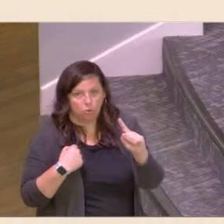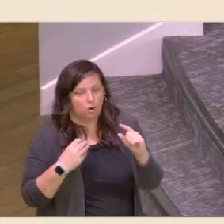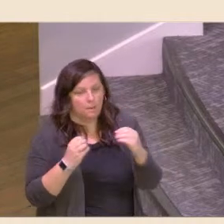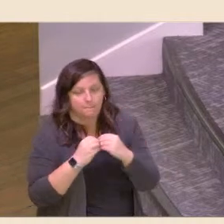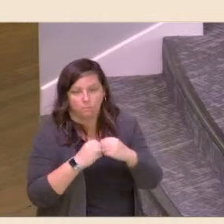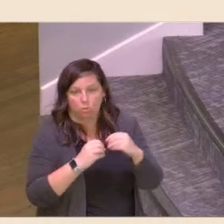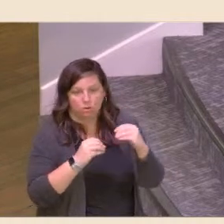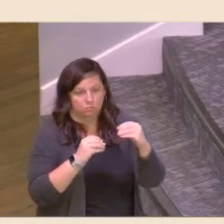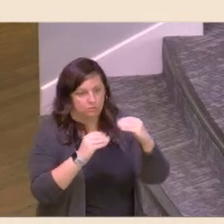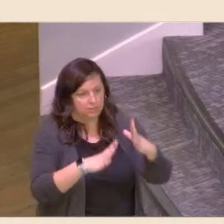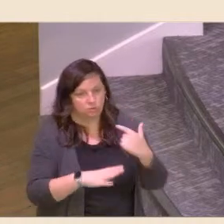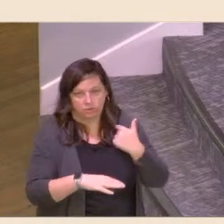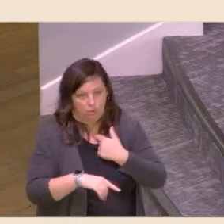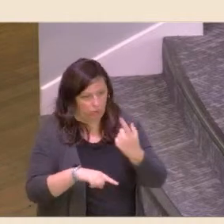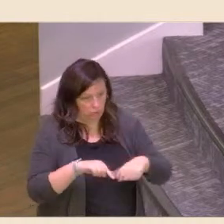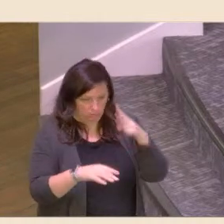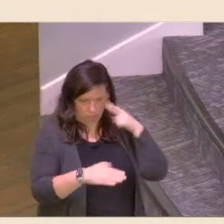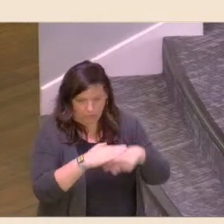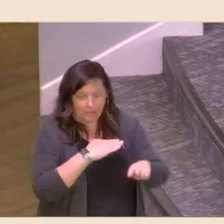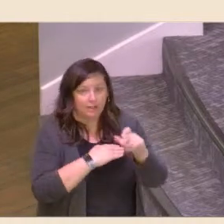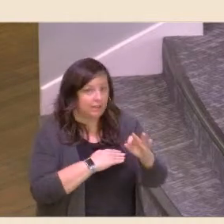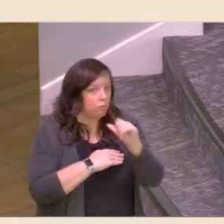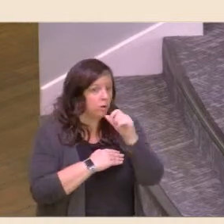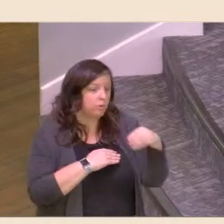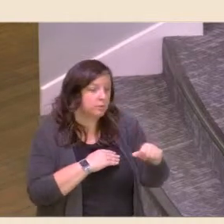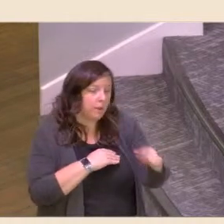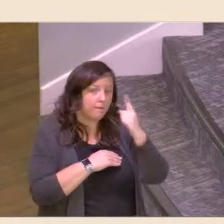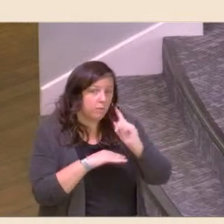don't spend this on kindergarten teachers, we already have